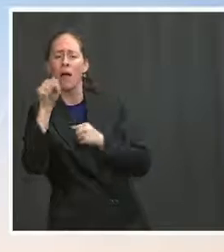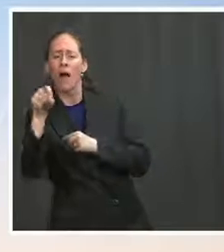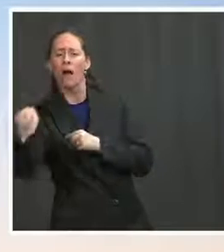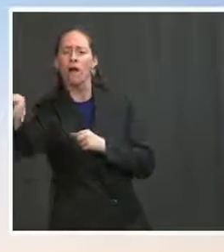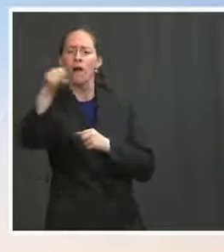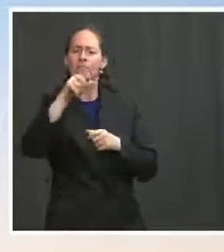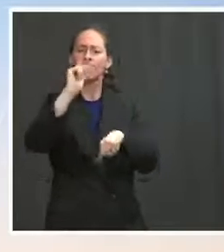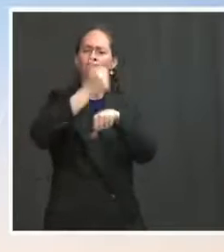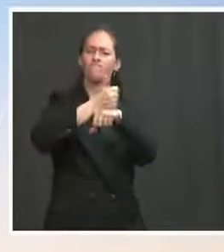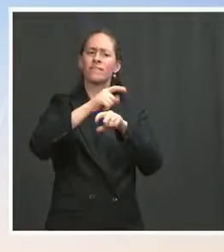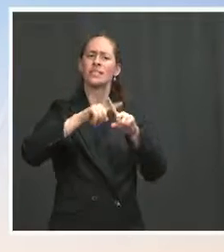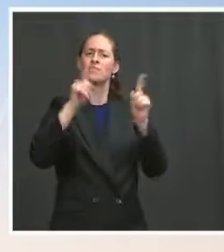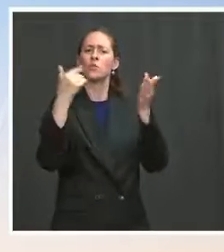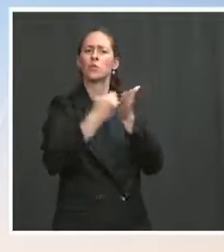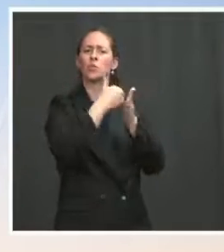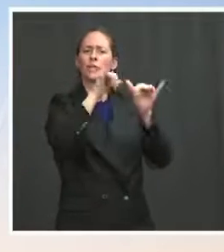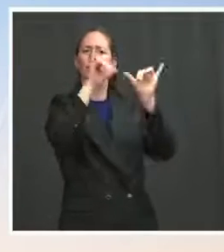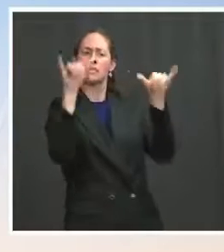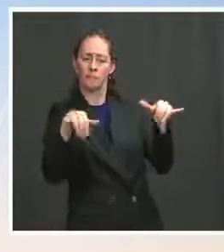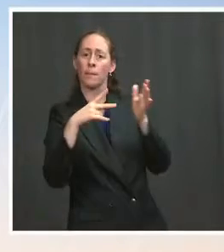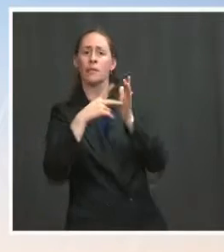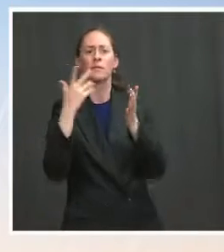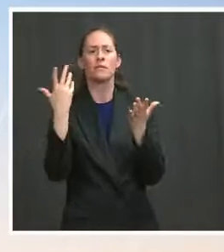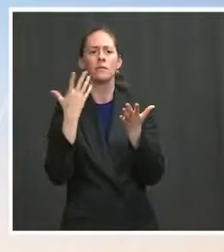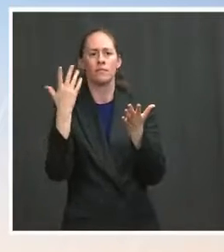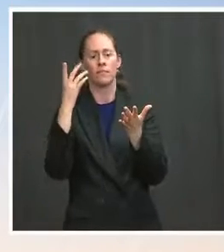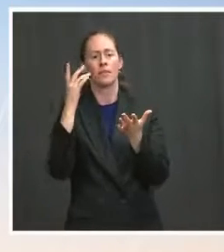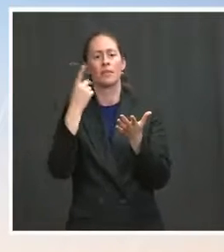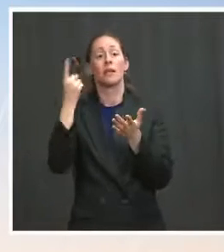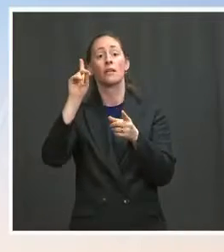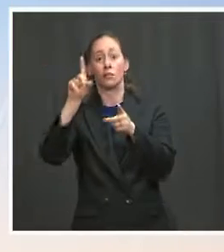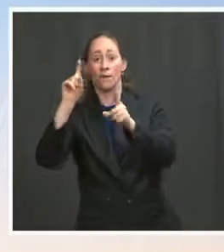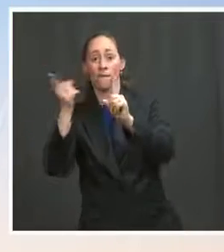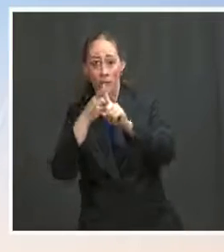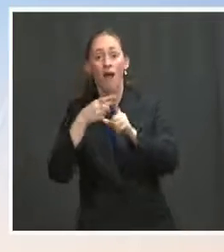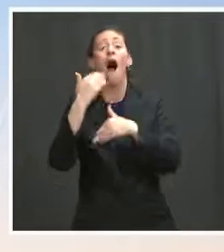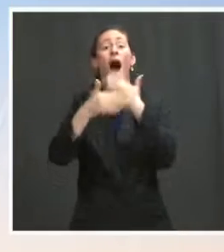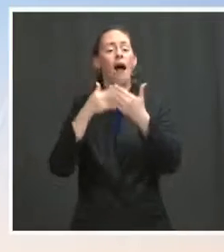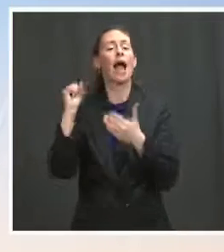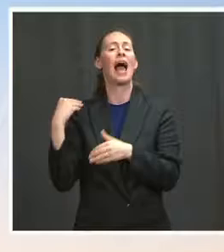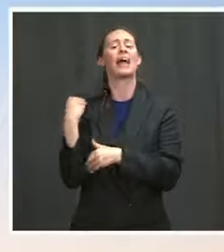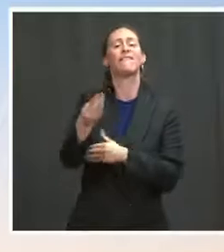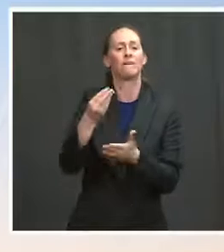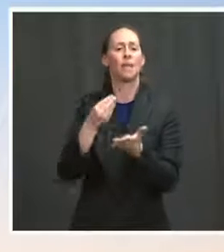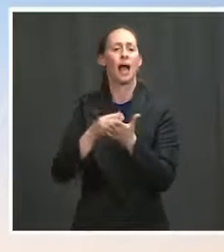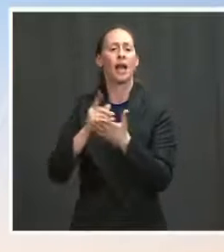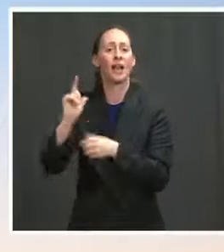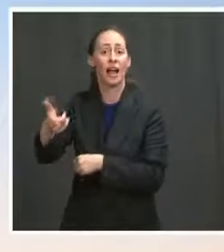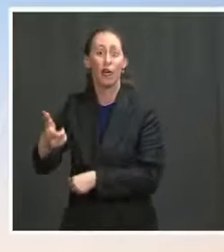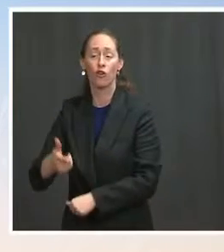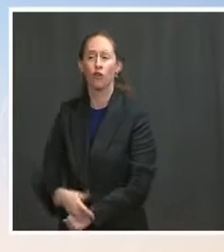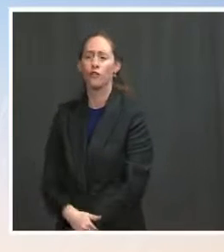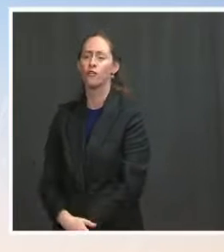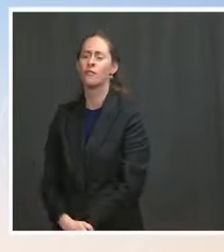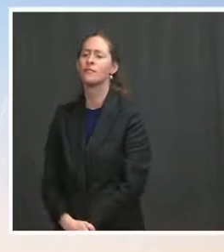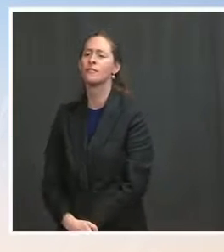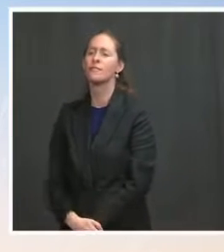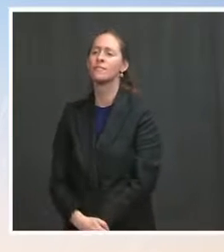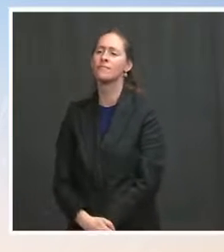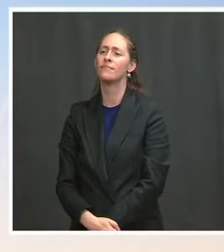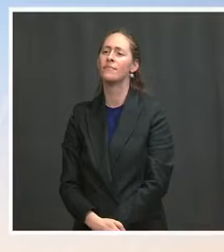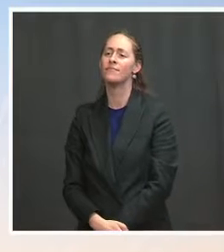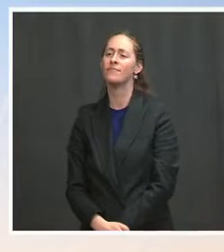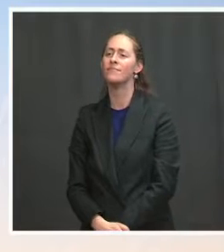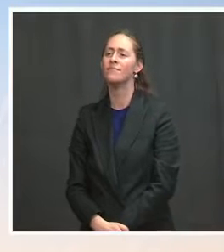to receive that type of money? Well, first I would say that the president, and we saw some positive steps forward just yesterday on police reform